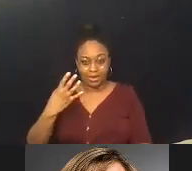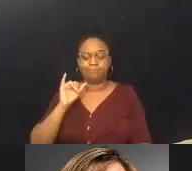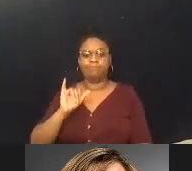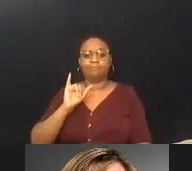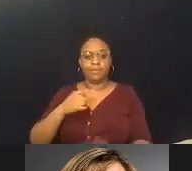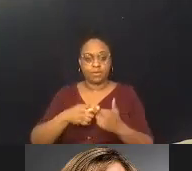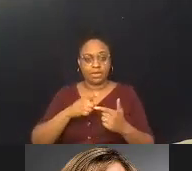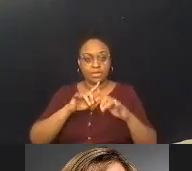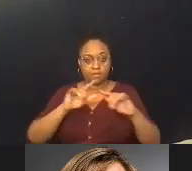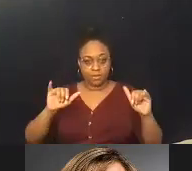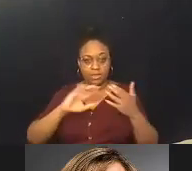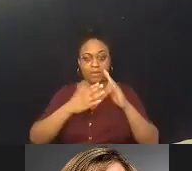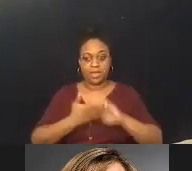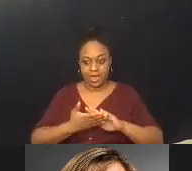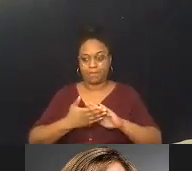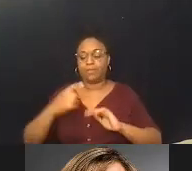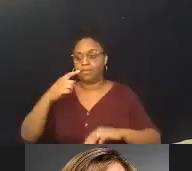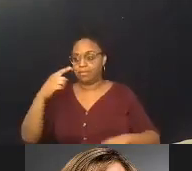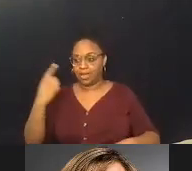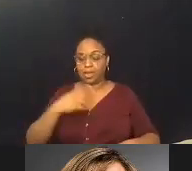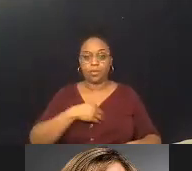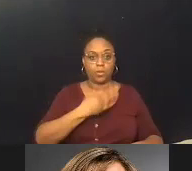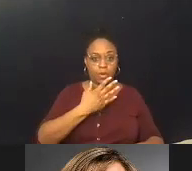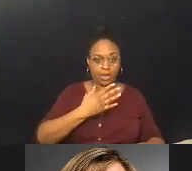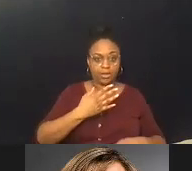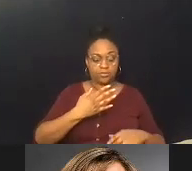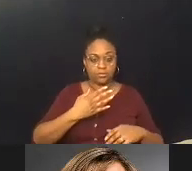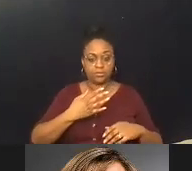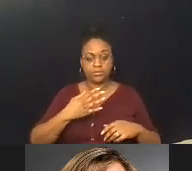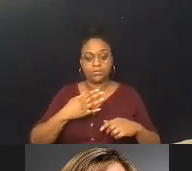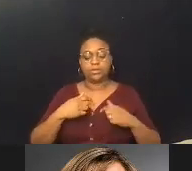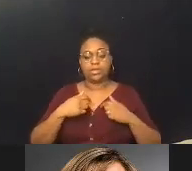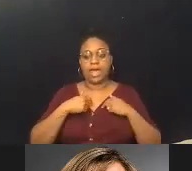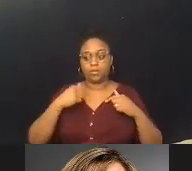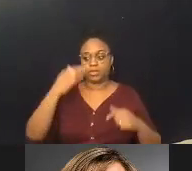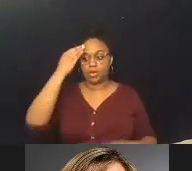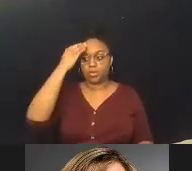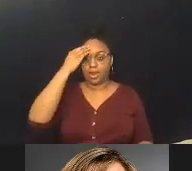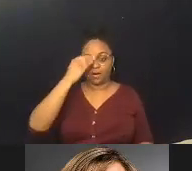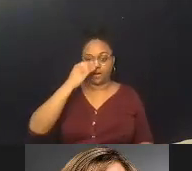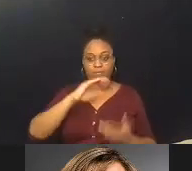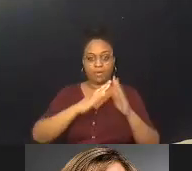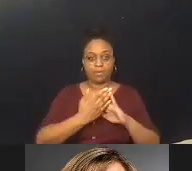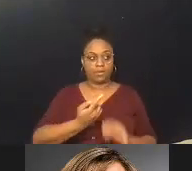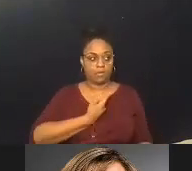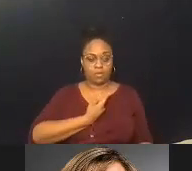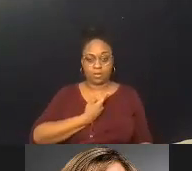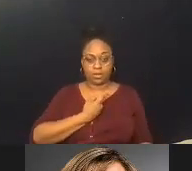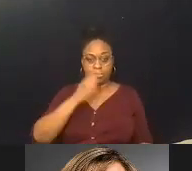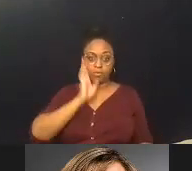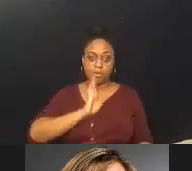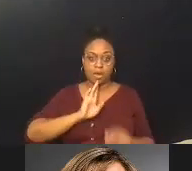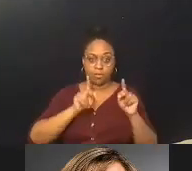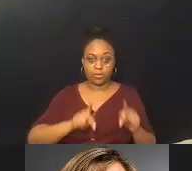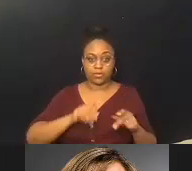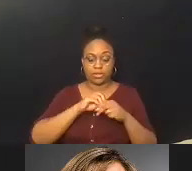was very aware of constantly being kind of the only brown person in the room, or